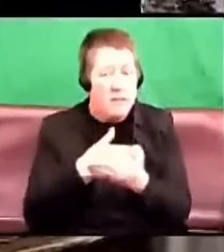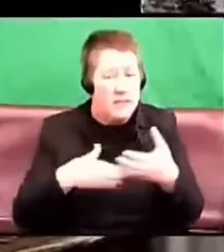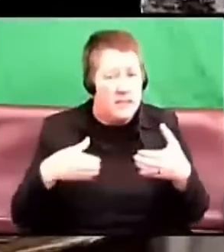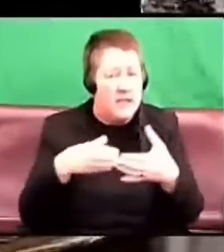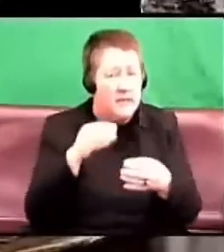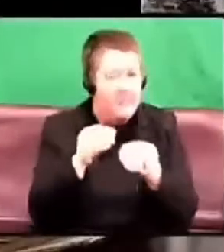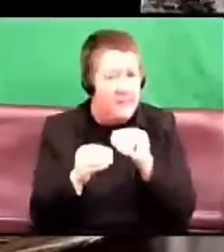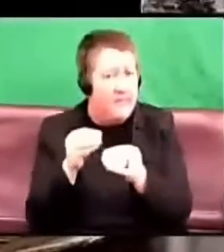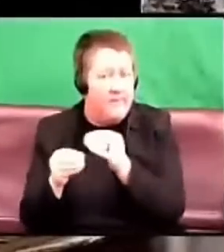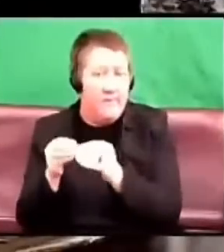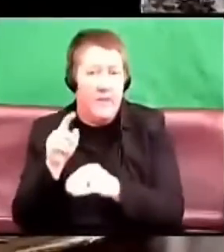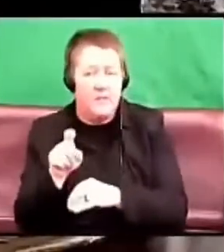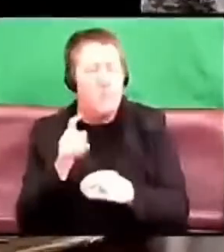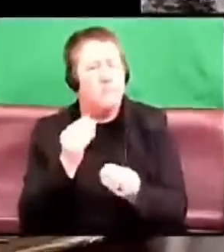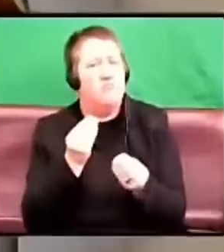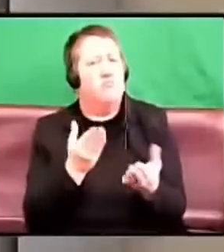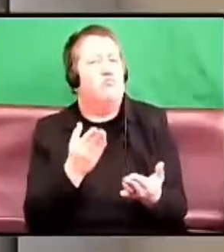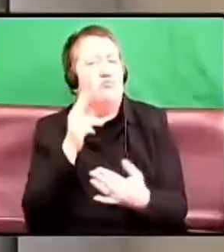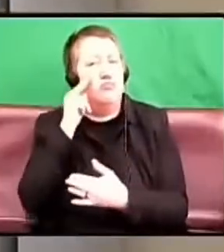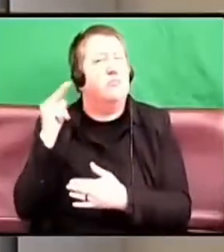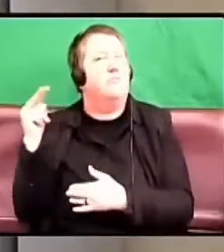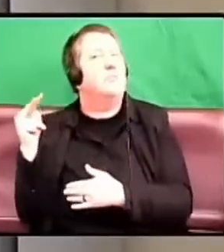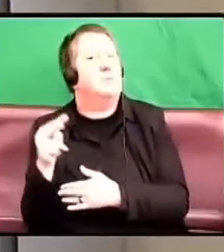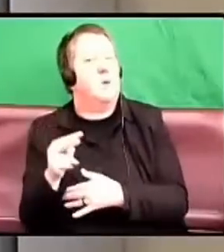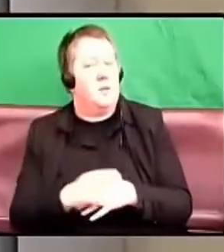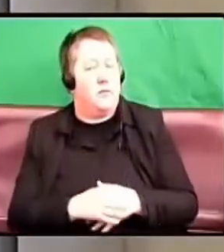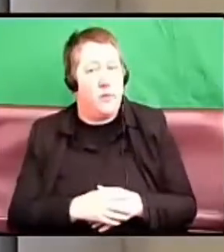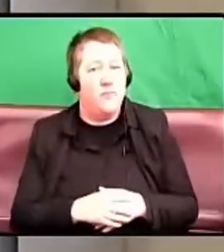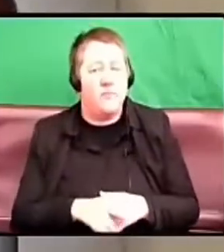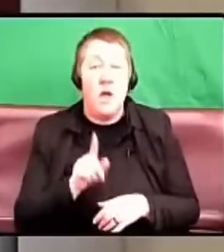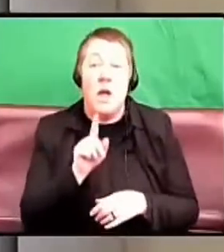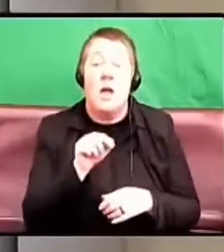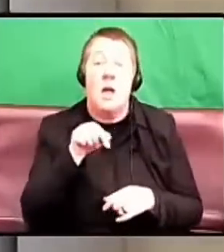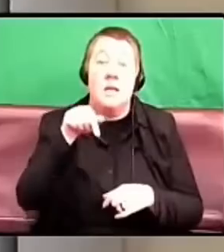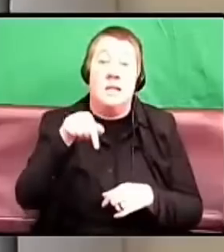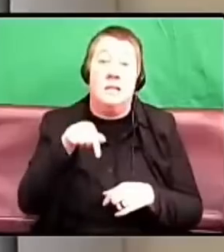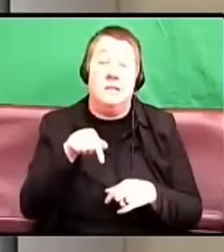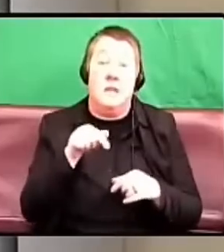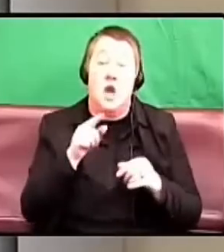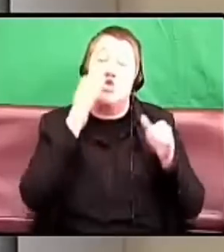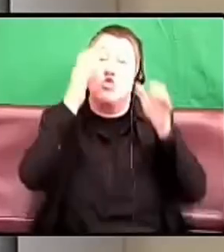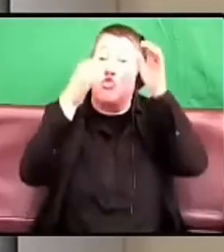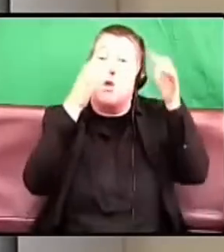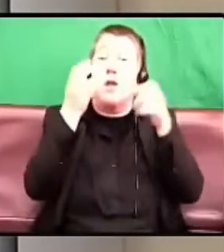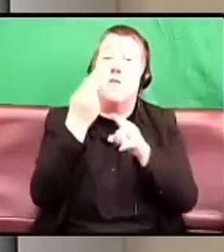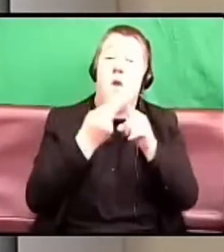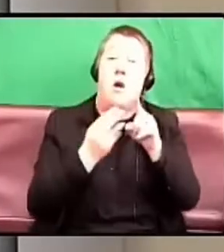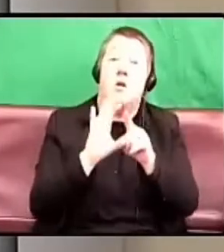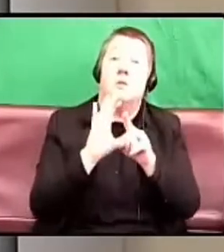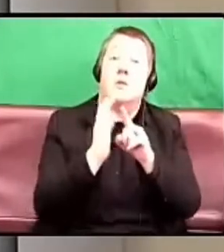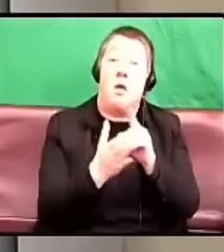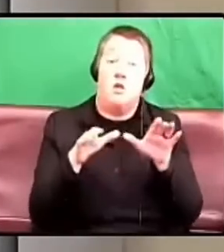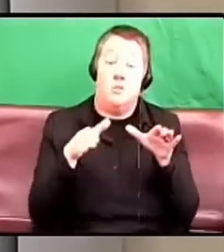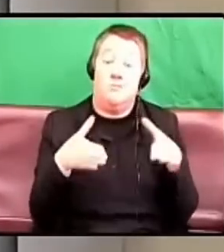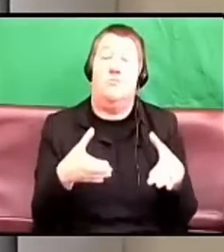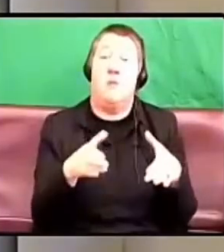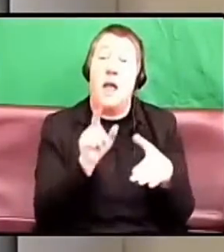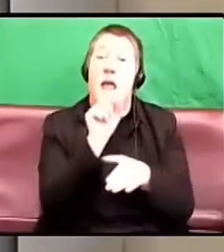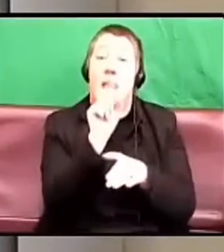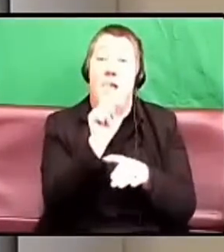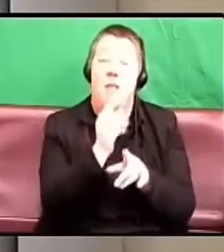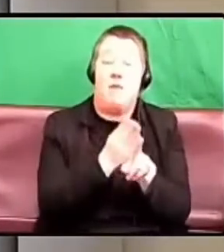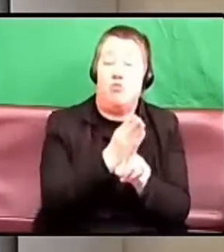to give a perspective, so we have 11 disciplines just in the creative arts and culture sector,